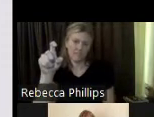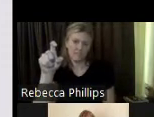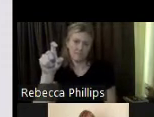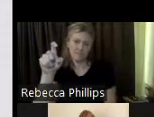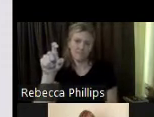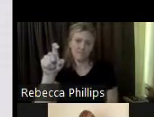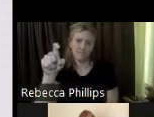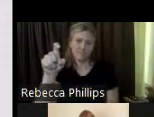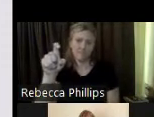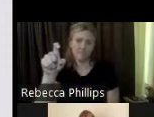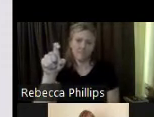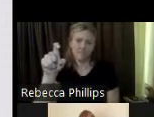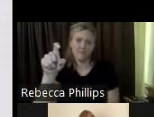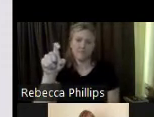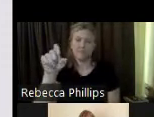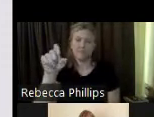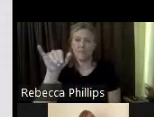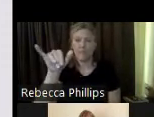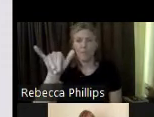X.